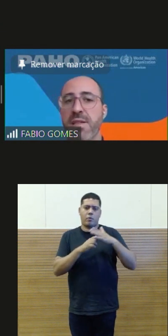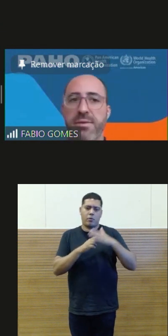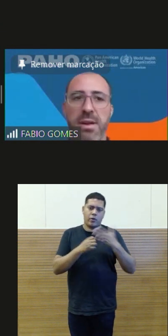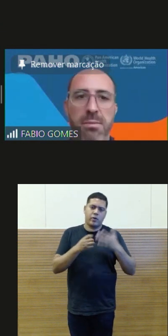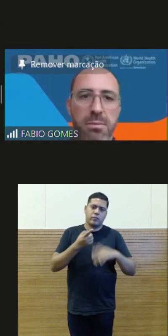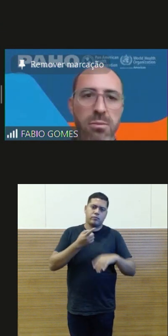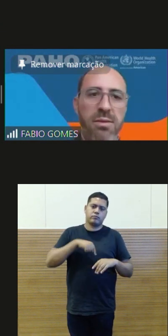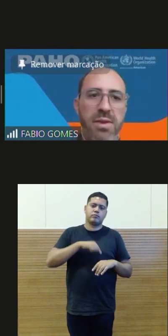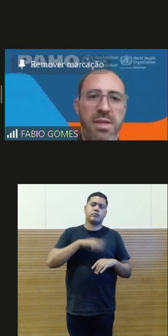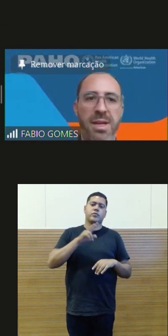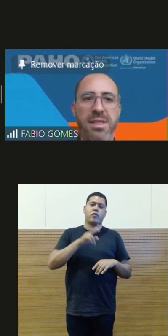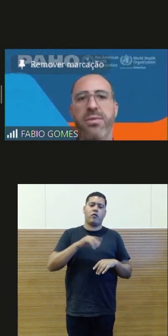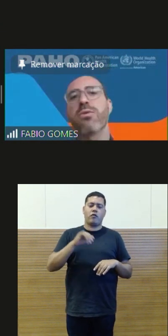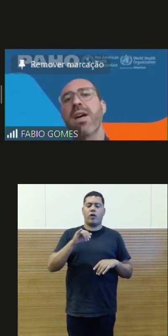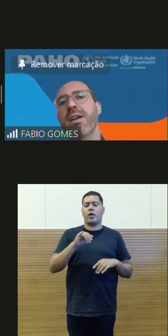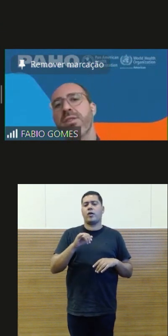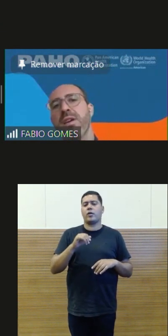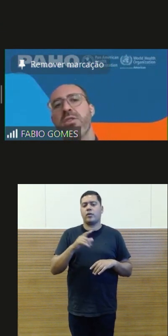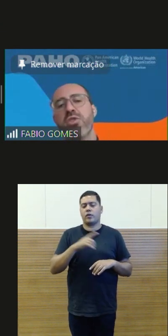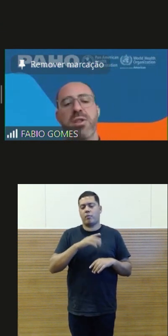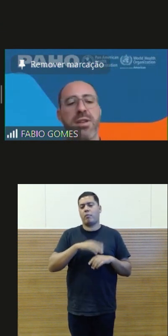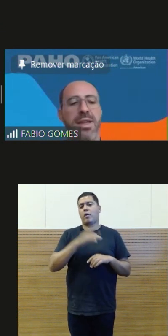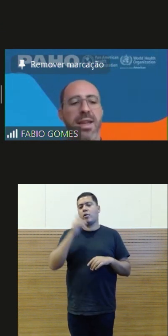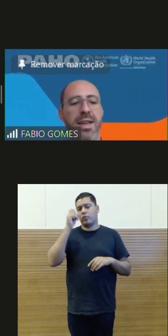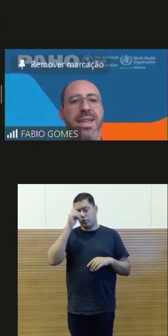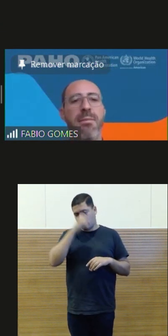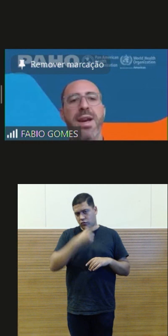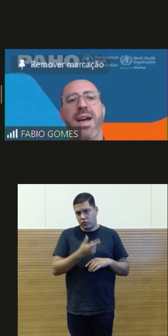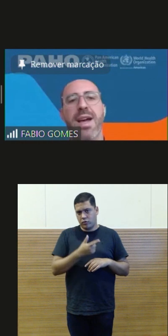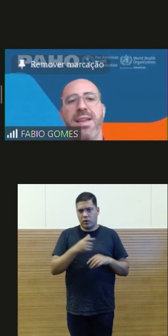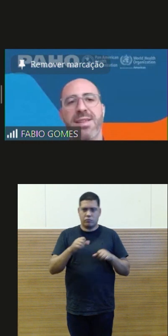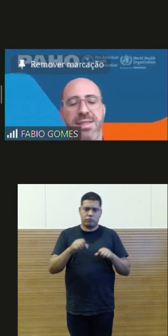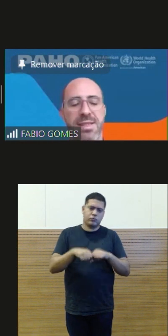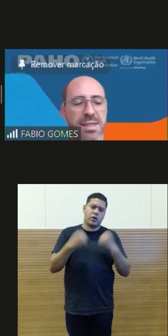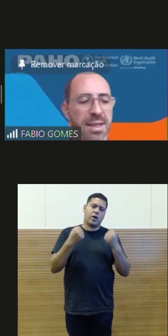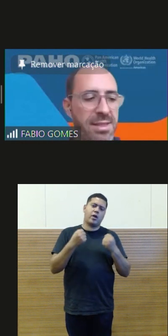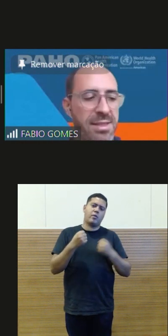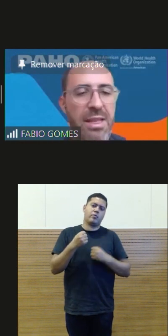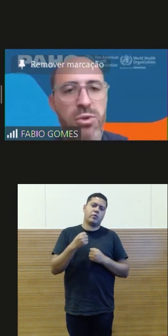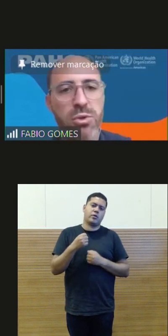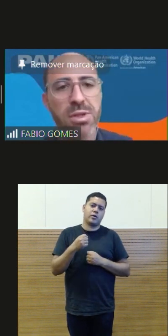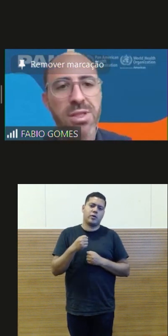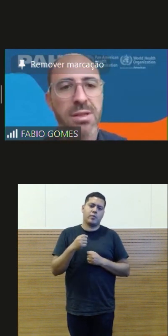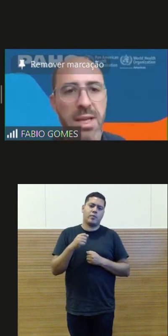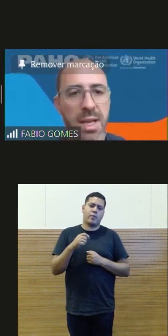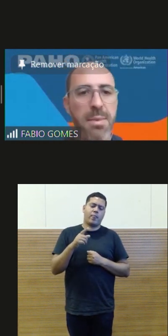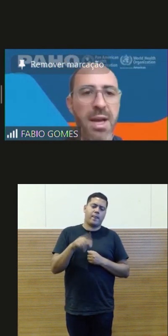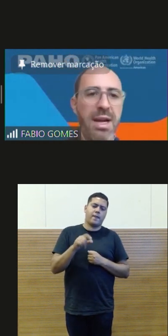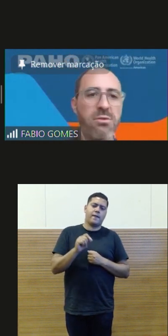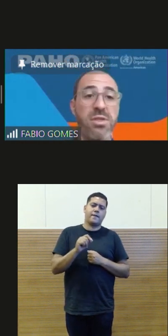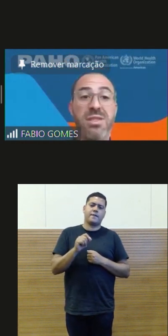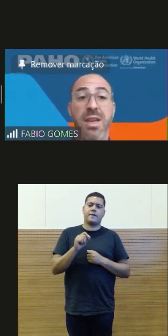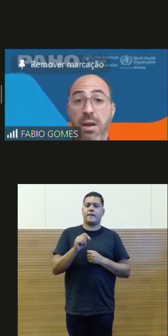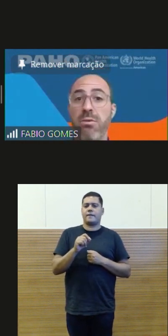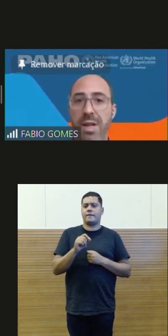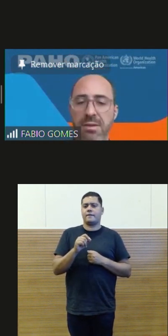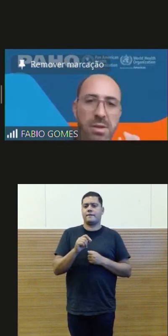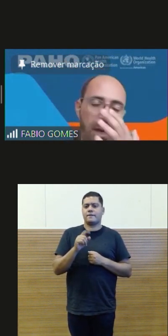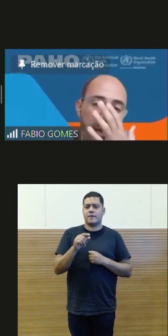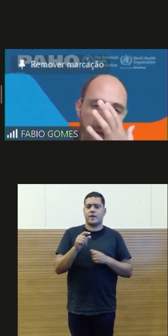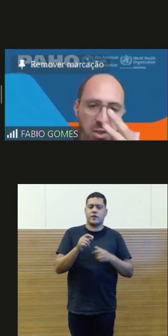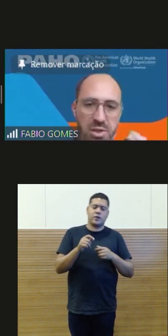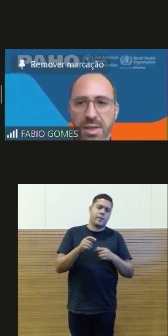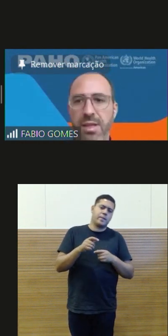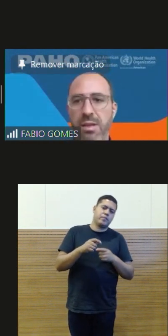to face those corporate strategies. If we don't face that, we'll have more and more hardships into